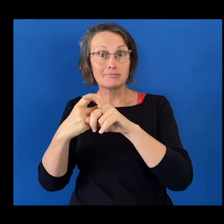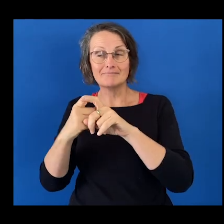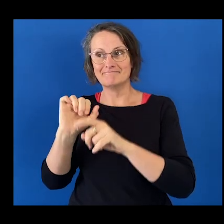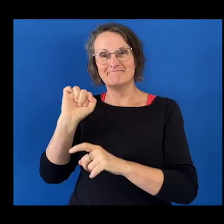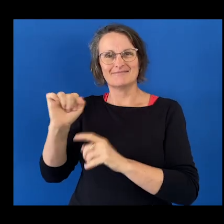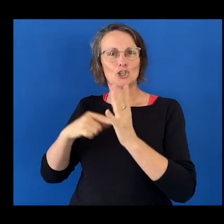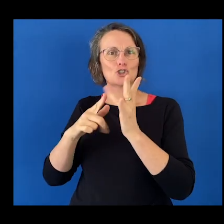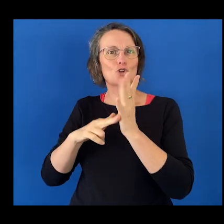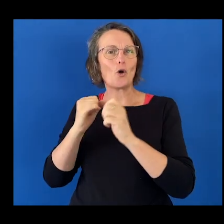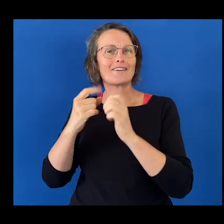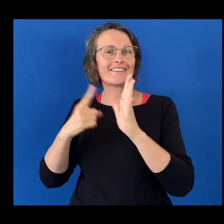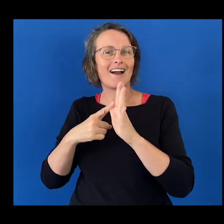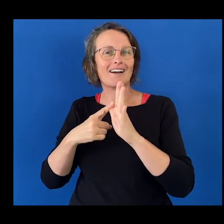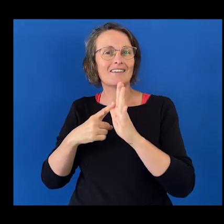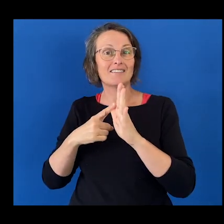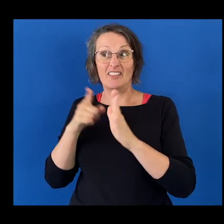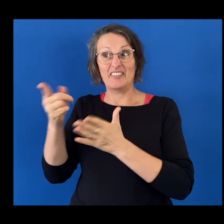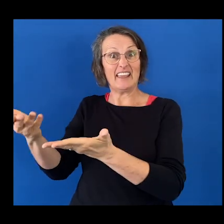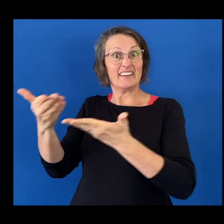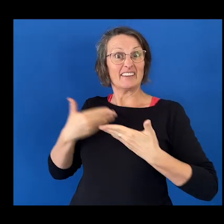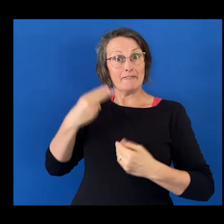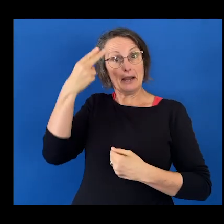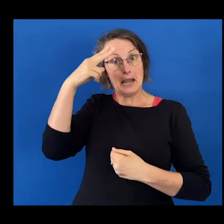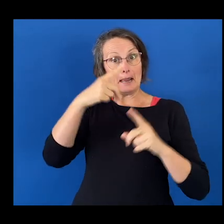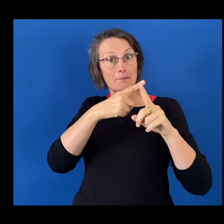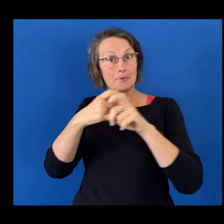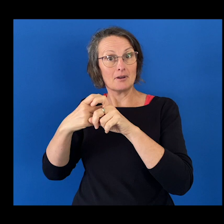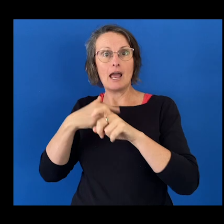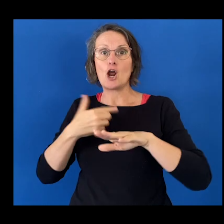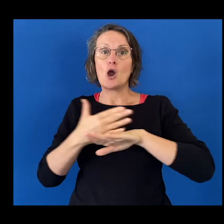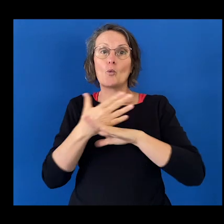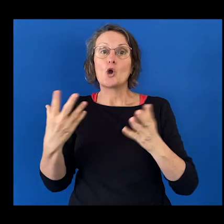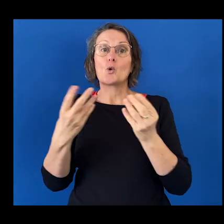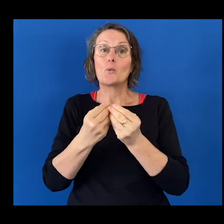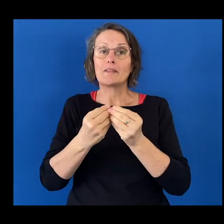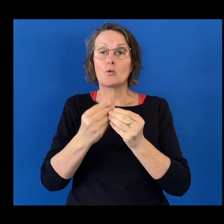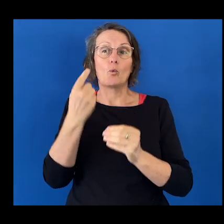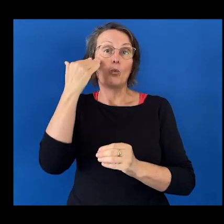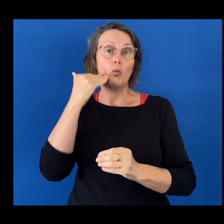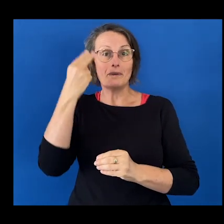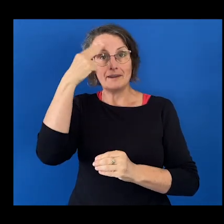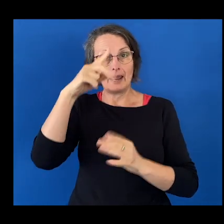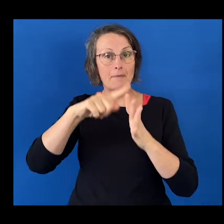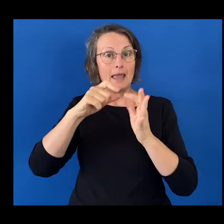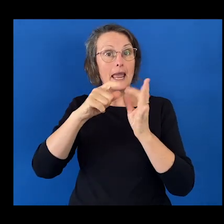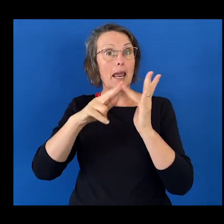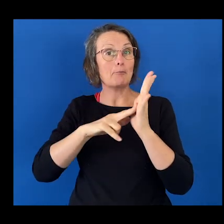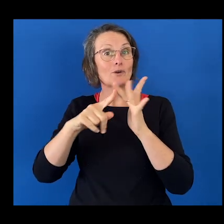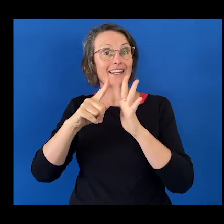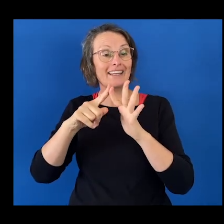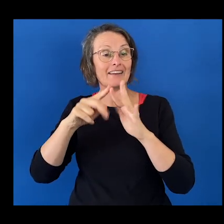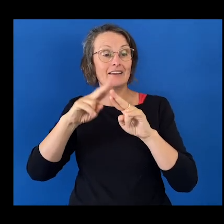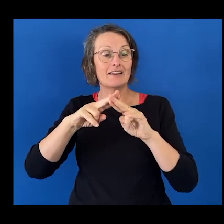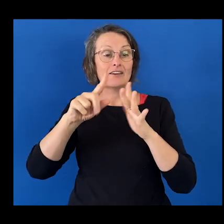and Hufanga-anga, were given to the works I made with Ebony, Fifita, given the